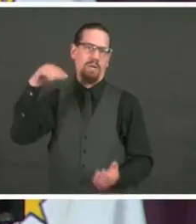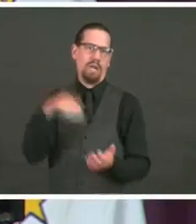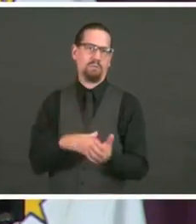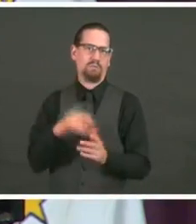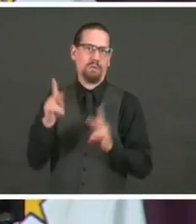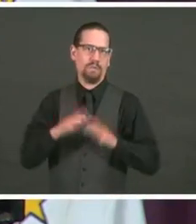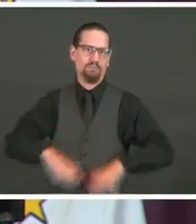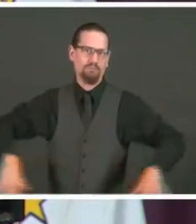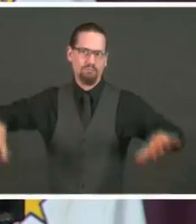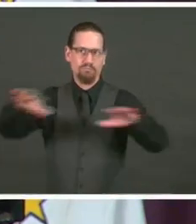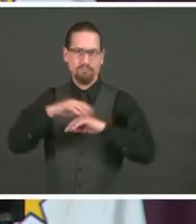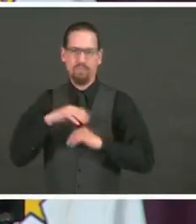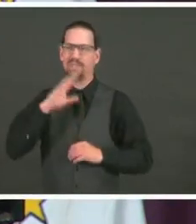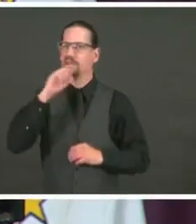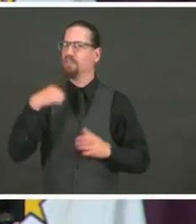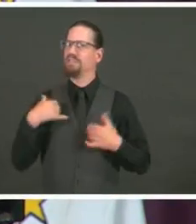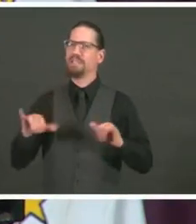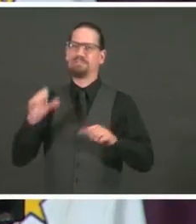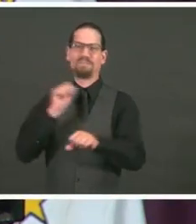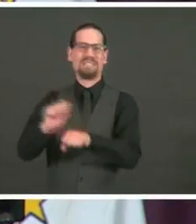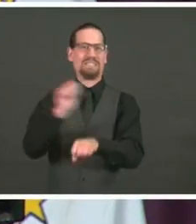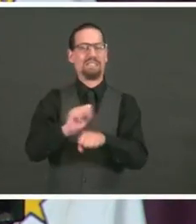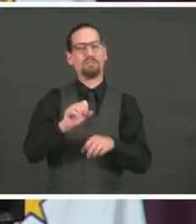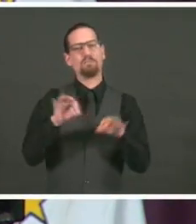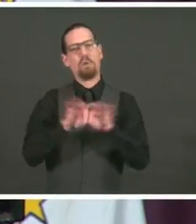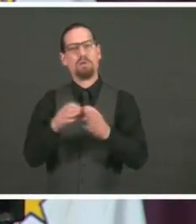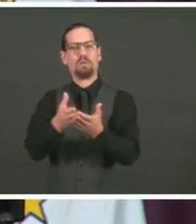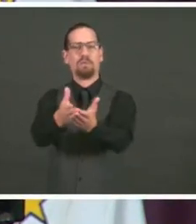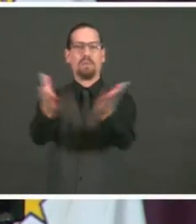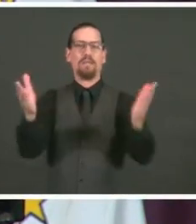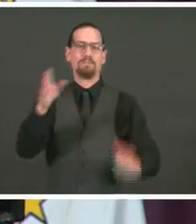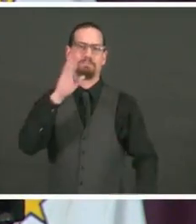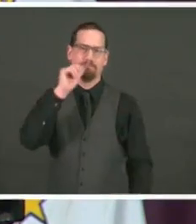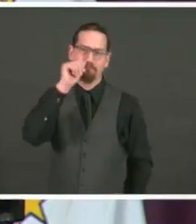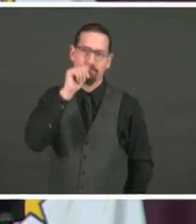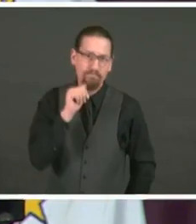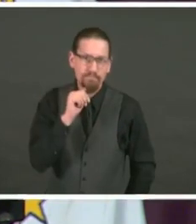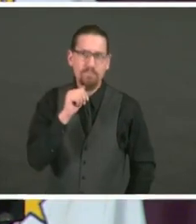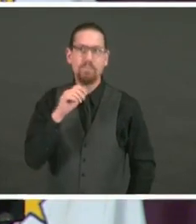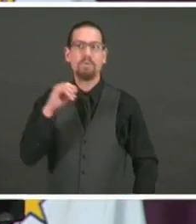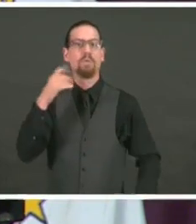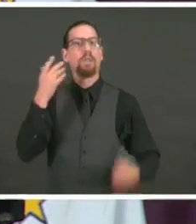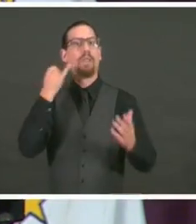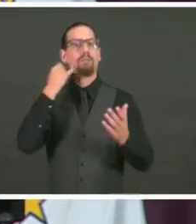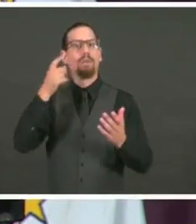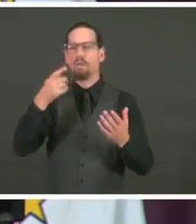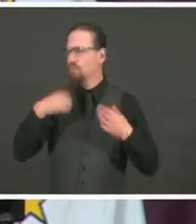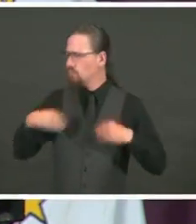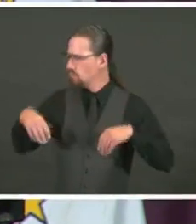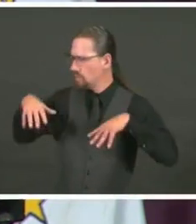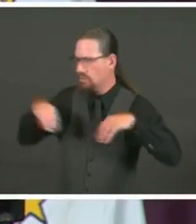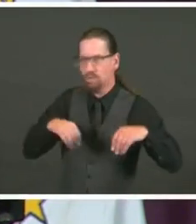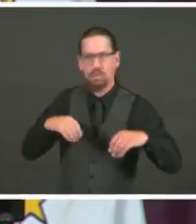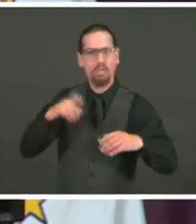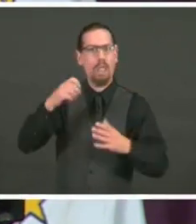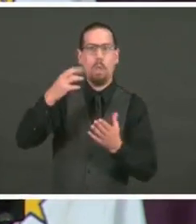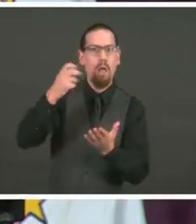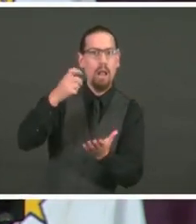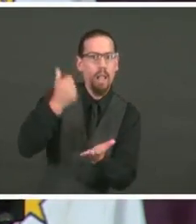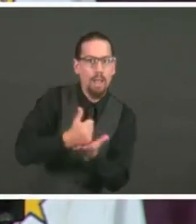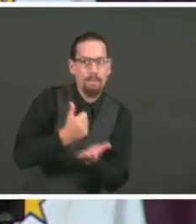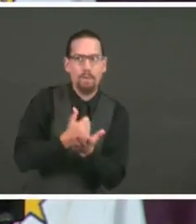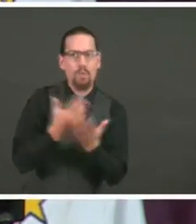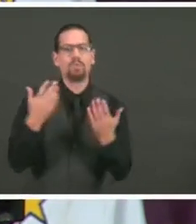And if you need help, call the governor's office, call National Grid. We're all going to do everything we can to get you back up as quickly